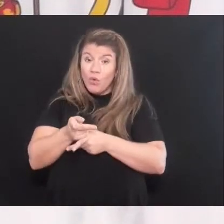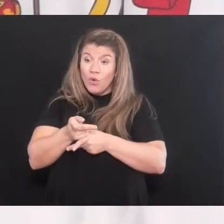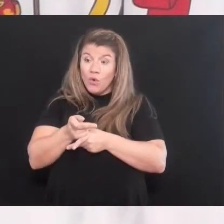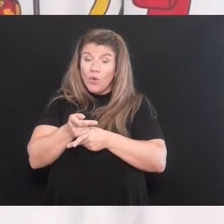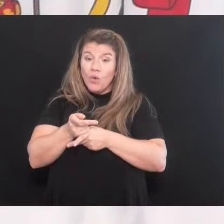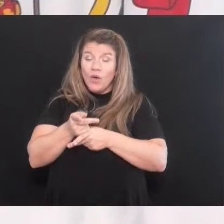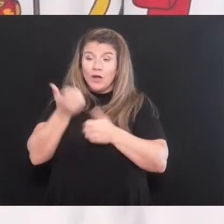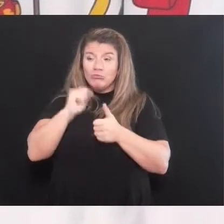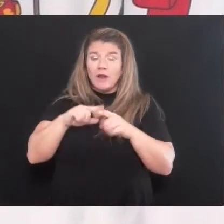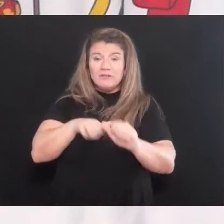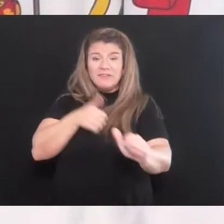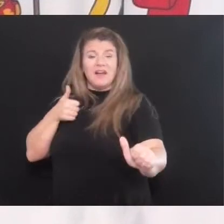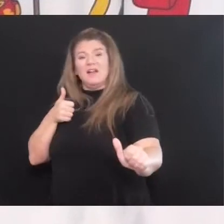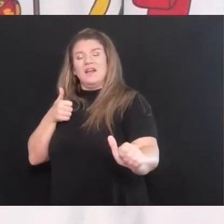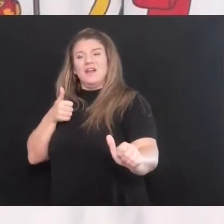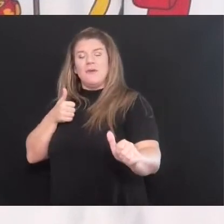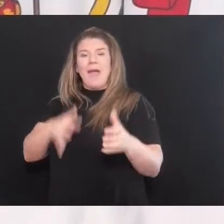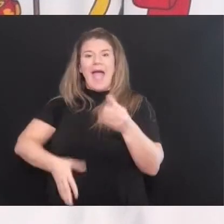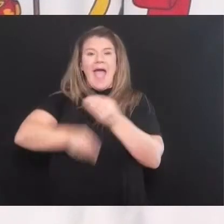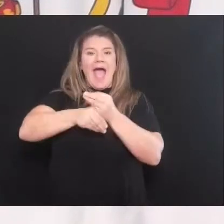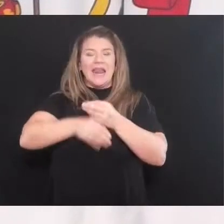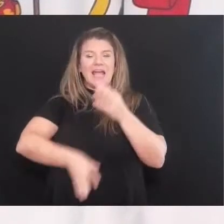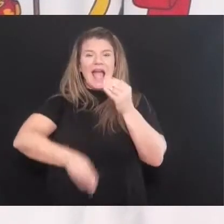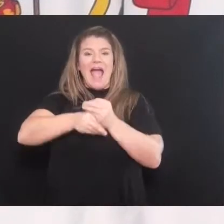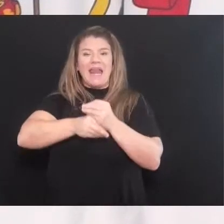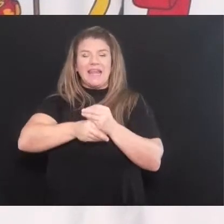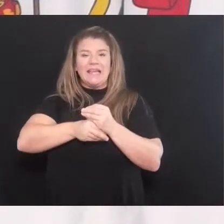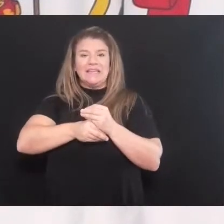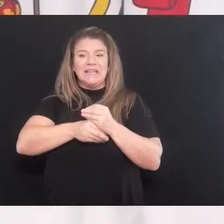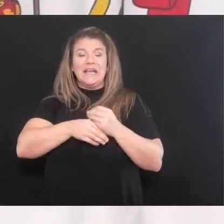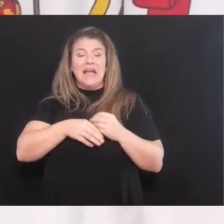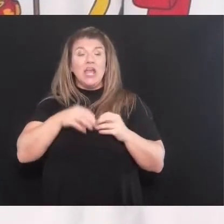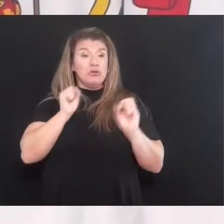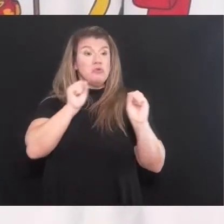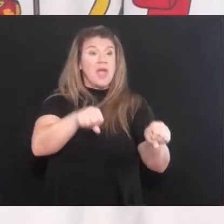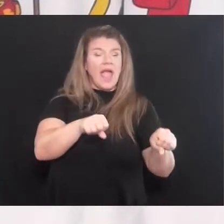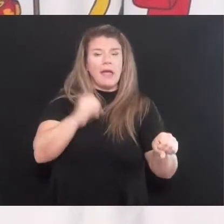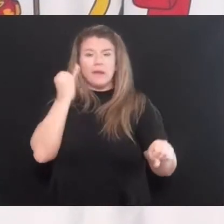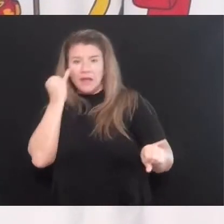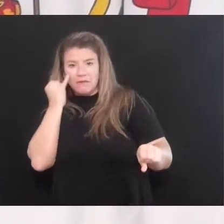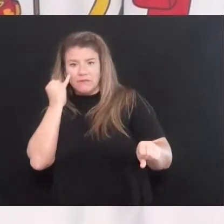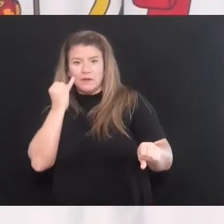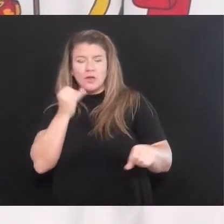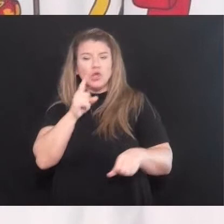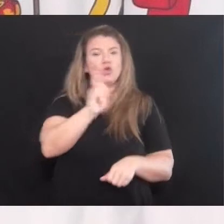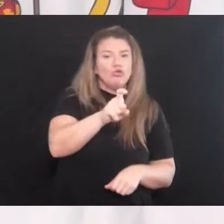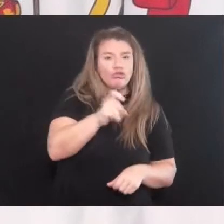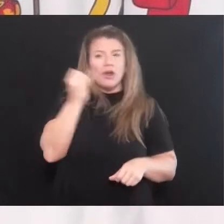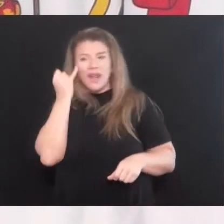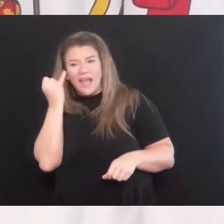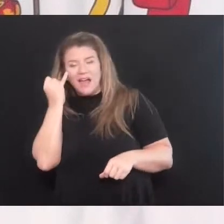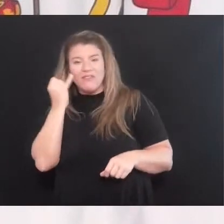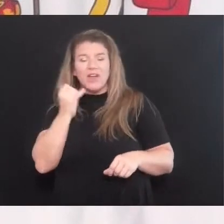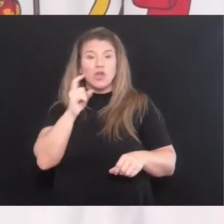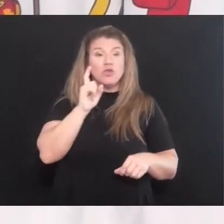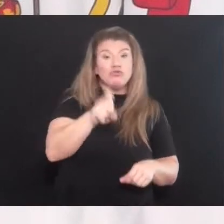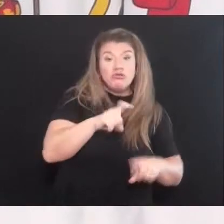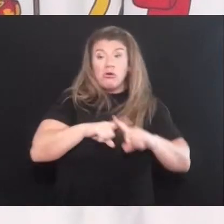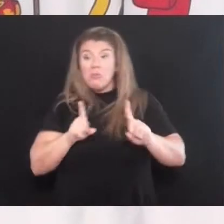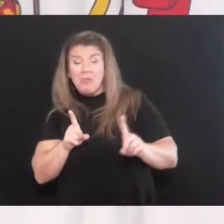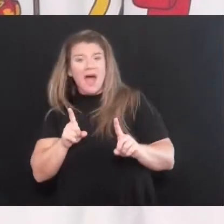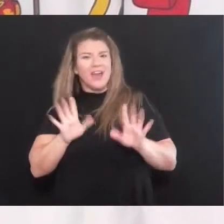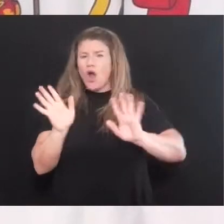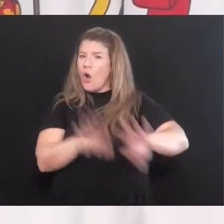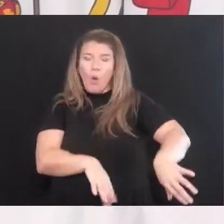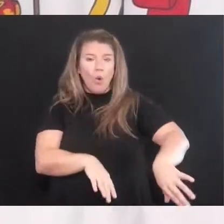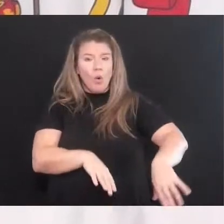get away from qualifiers and just get all on board as trying to be the biggest advocates and cheerleaders that we can